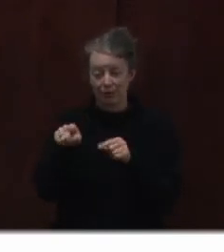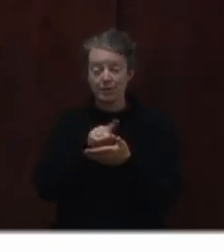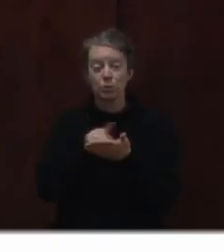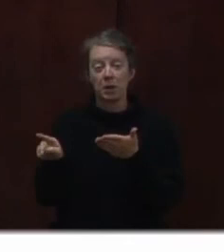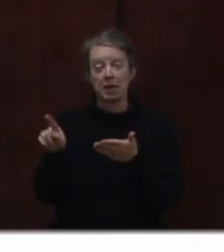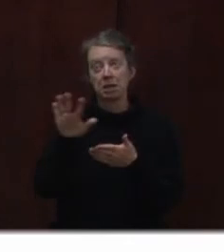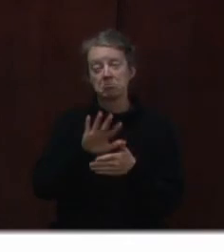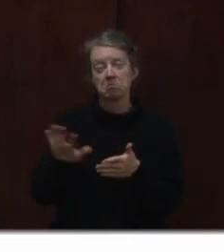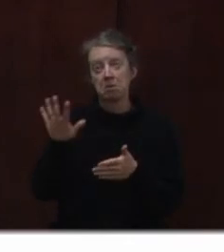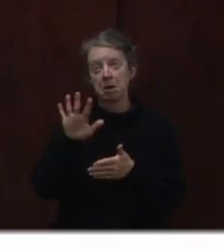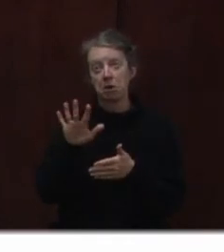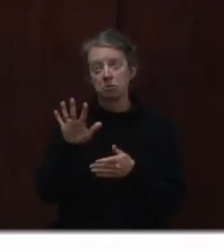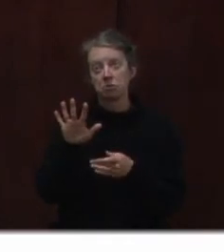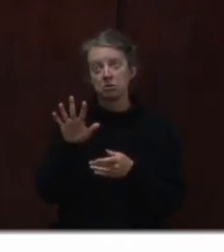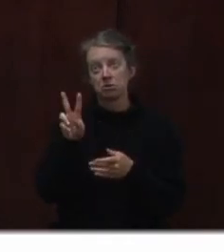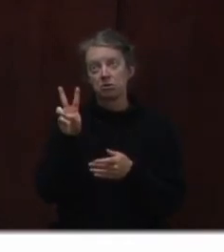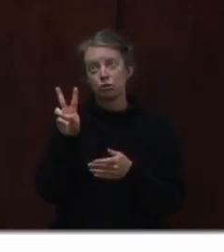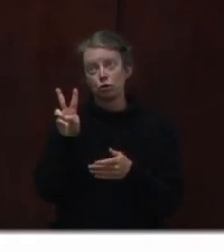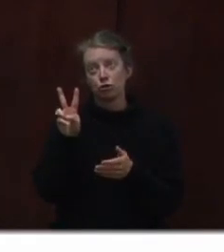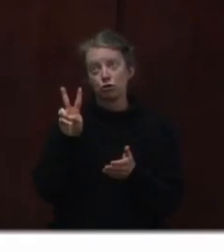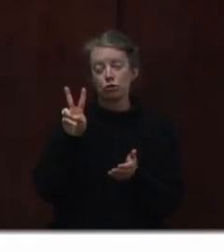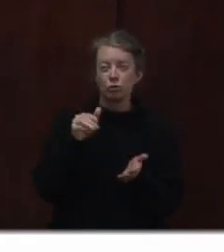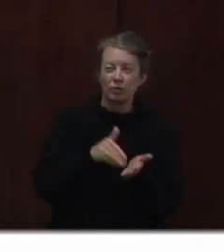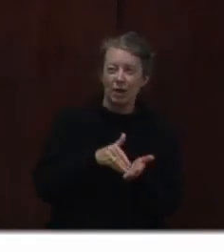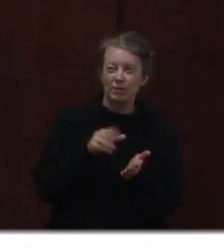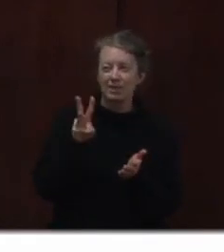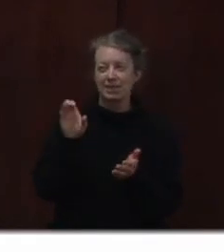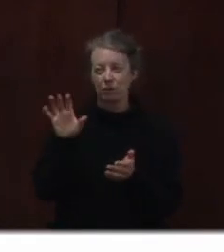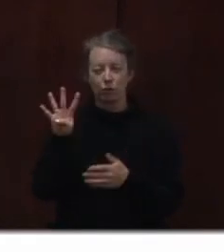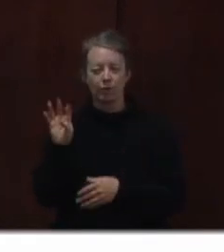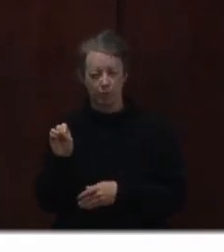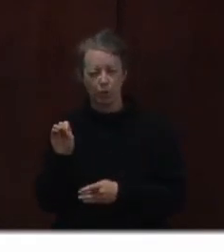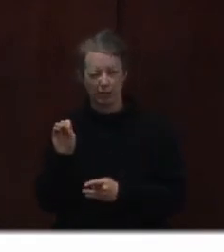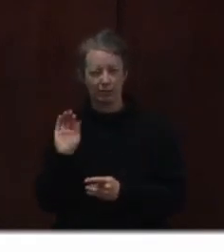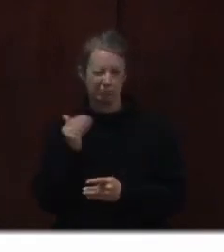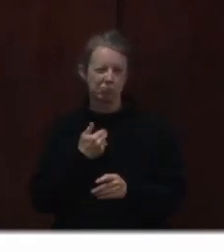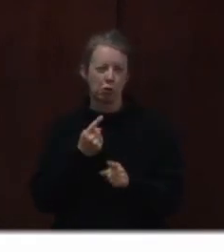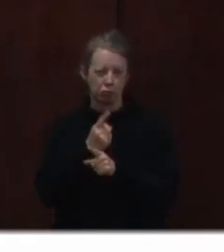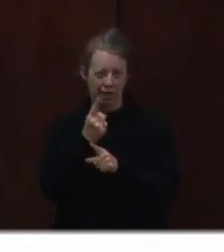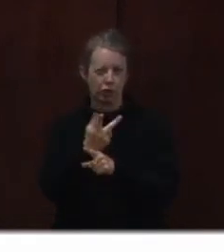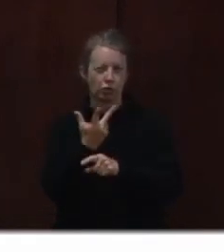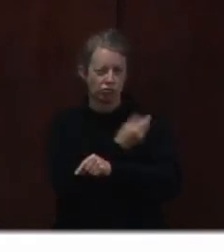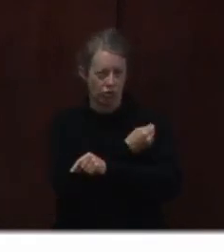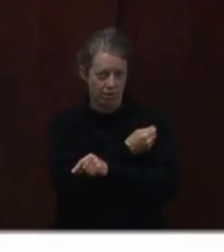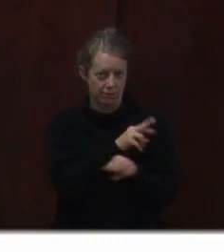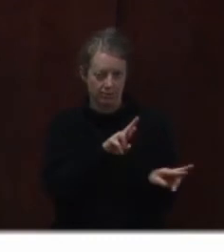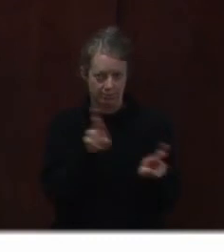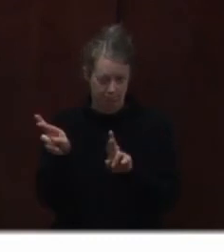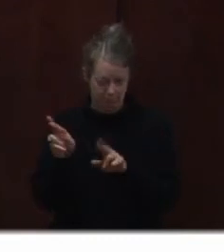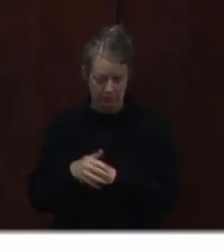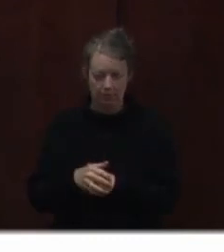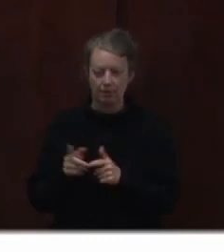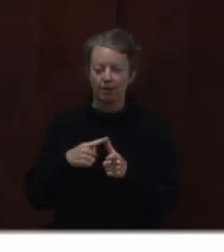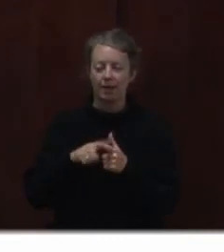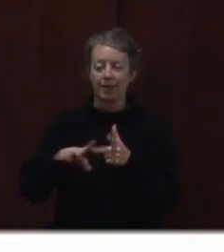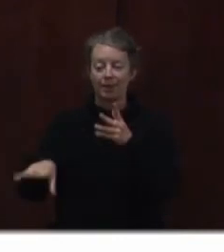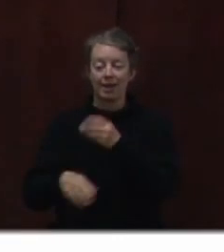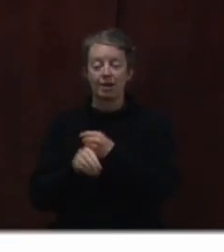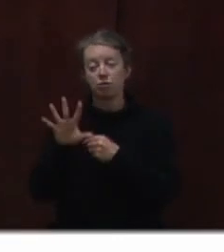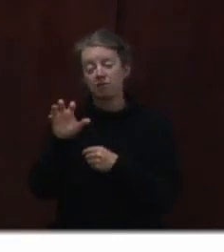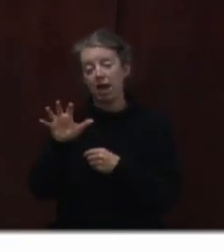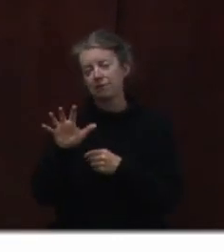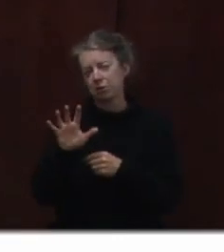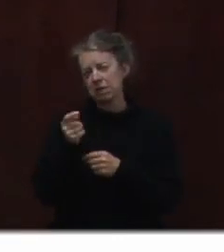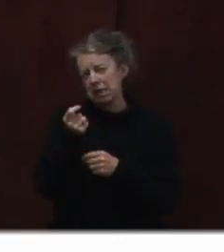about 2,600, 2640. That is our regular allocation, and then another 500, so a little